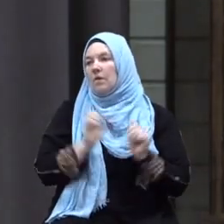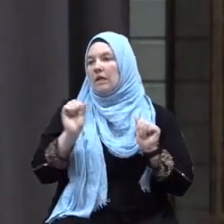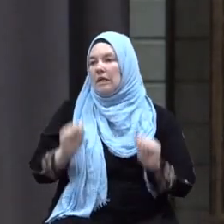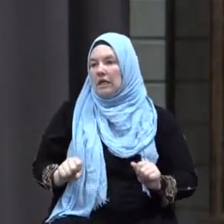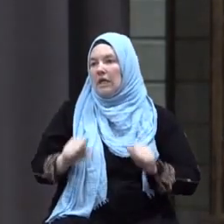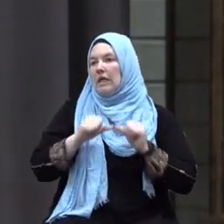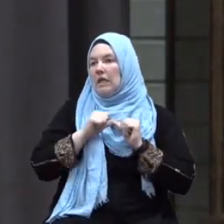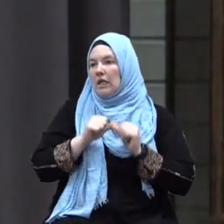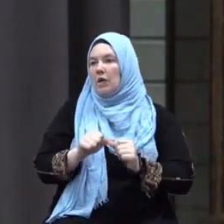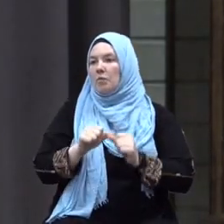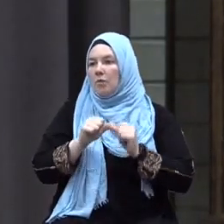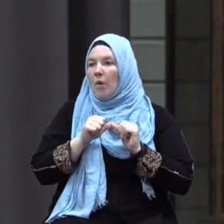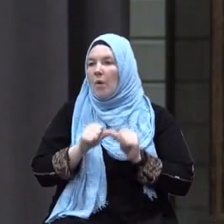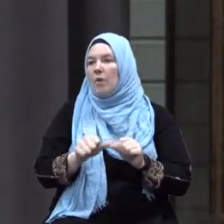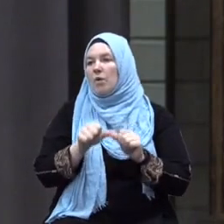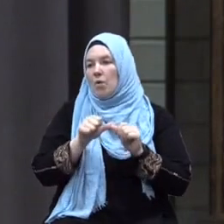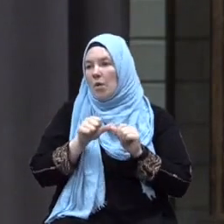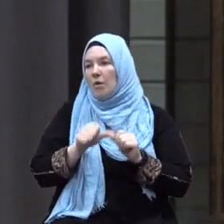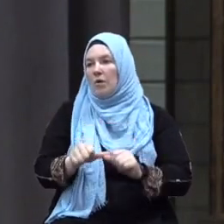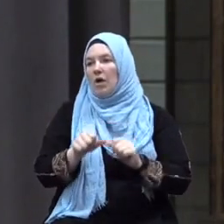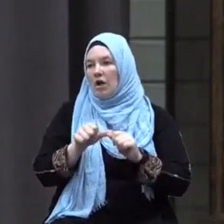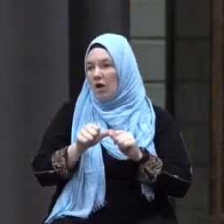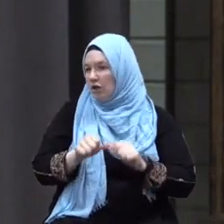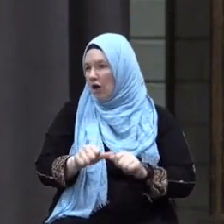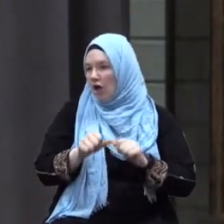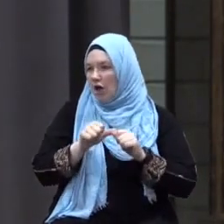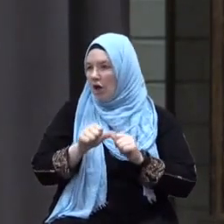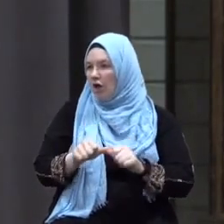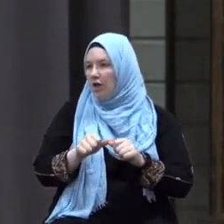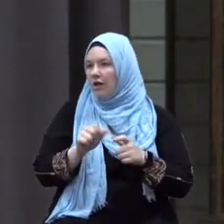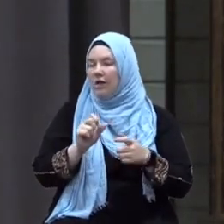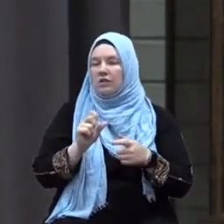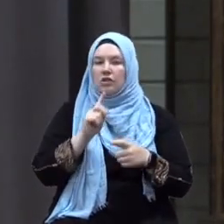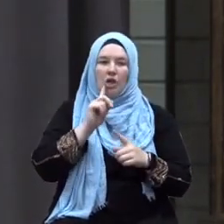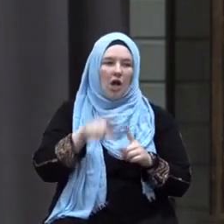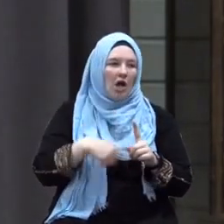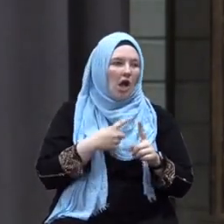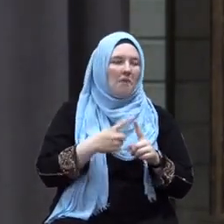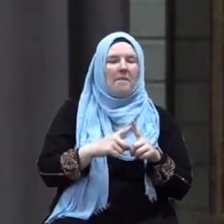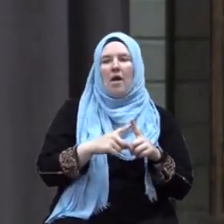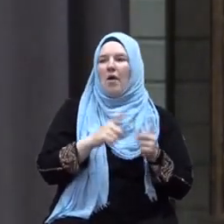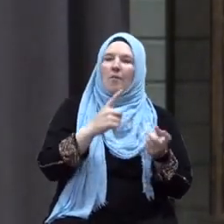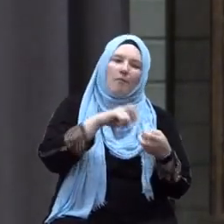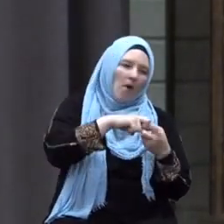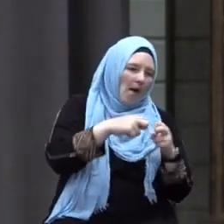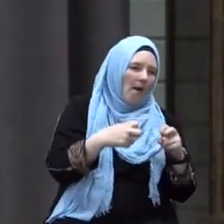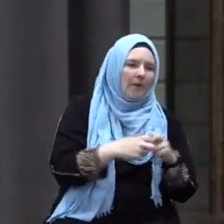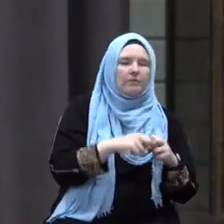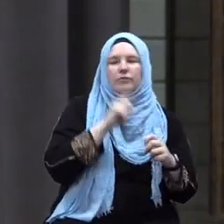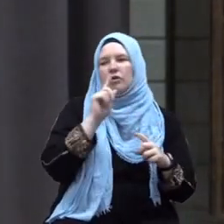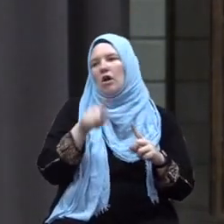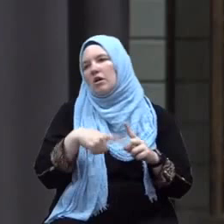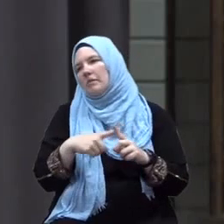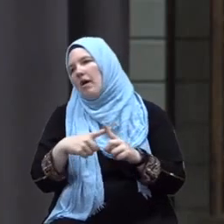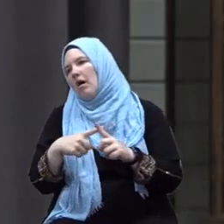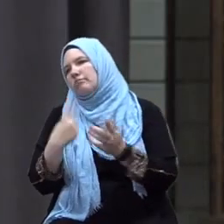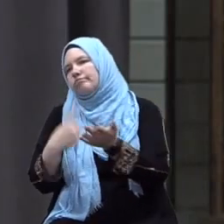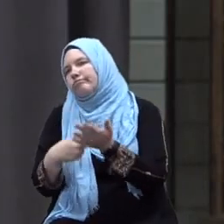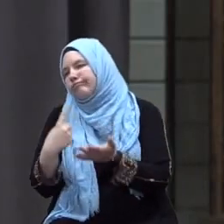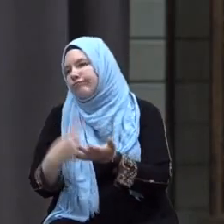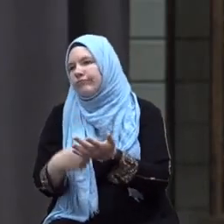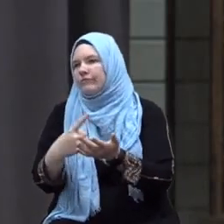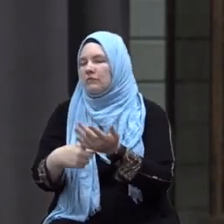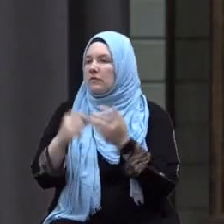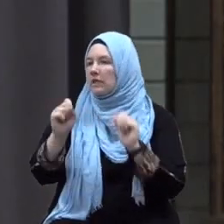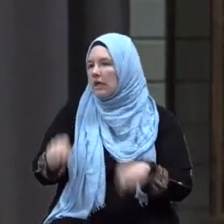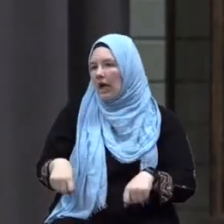keep going on and on and on in diagnosis and solutions. But the